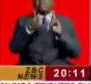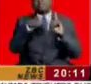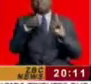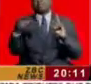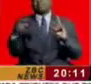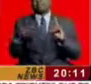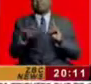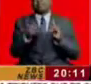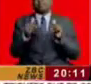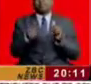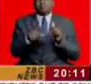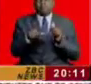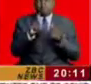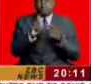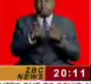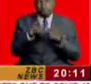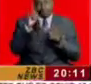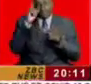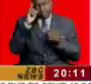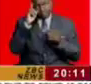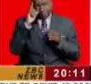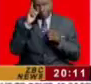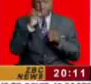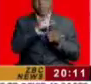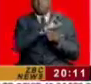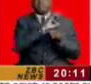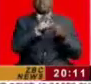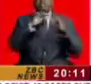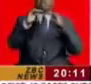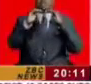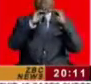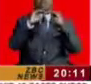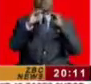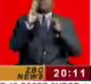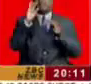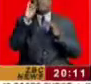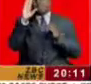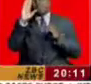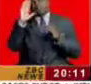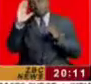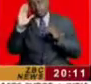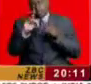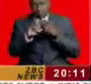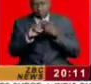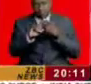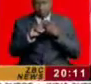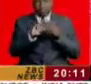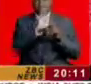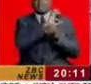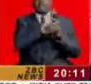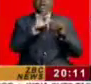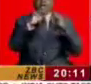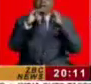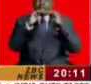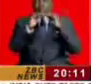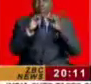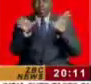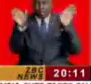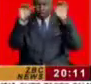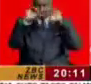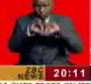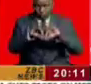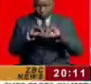ministries. Noted in the draft gender equality bill is the expansion of the mandate of the Gender Commission to be inclusive.